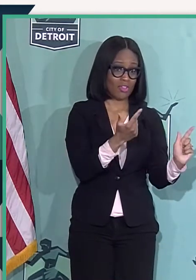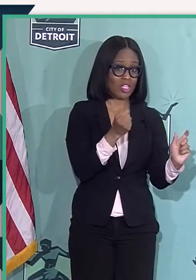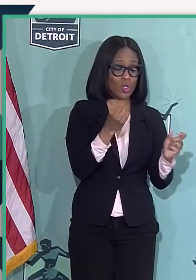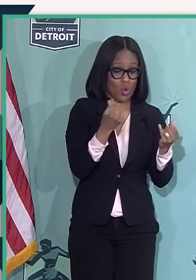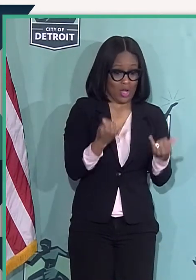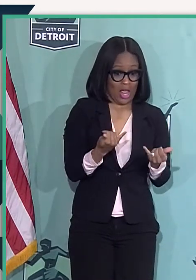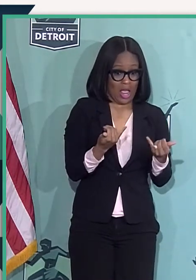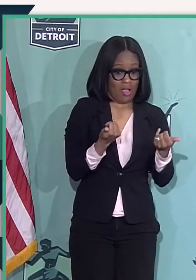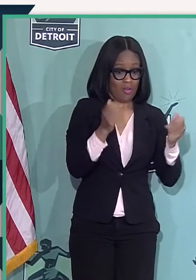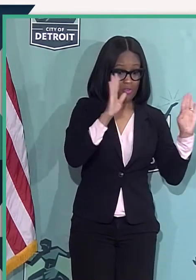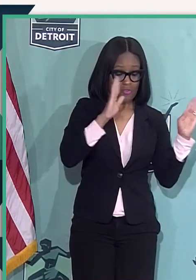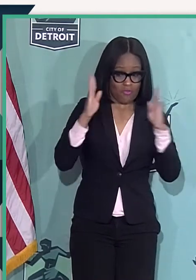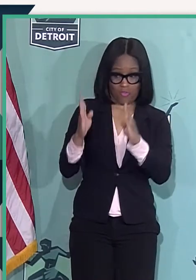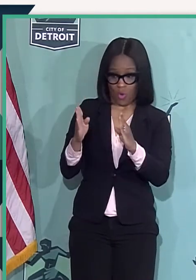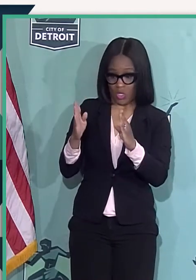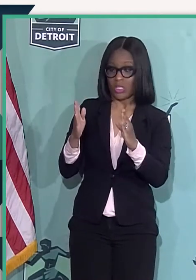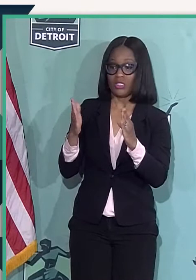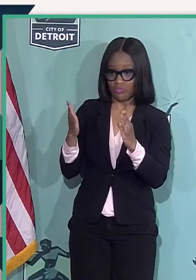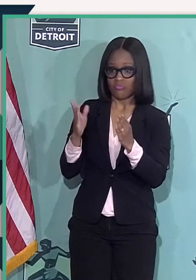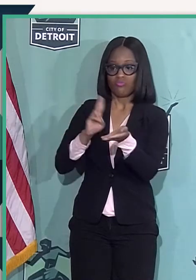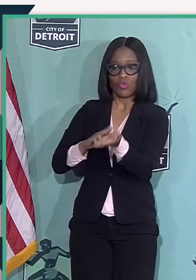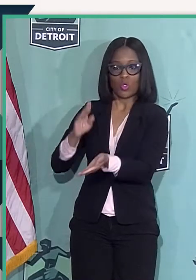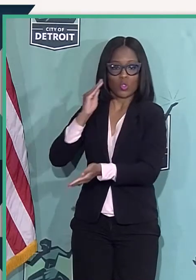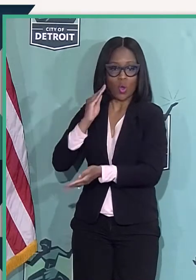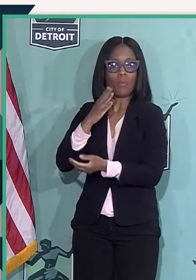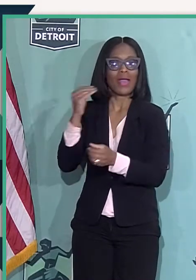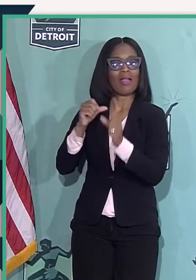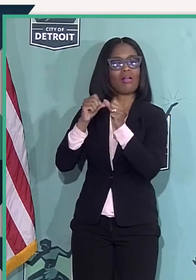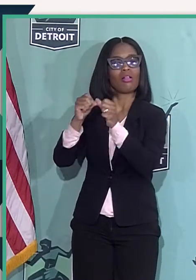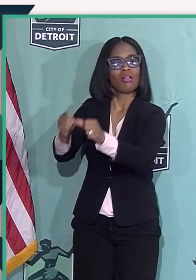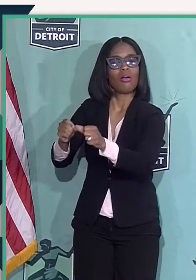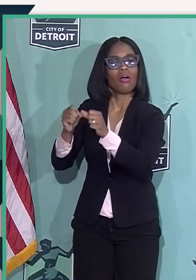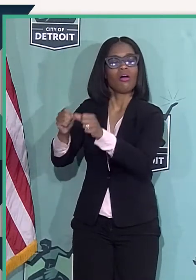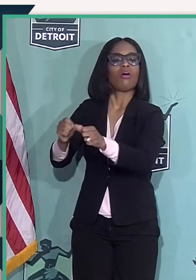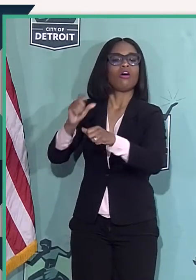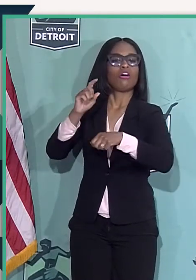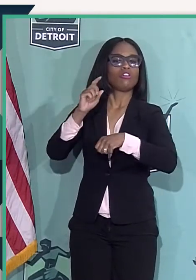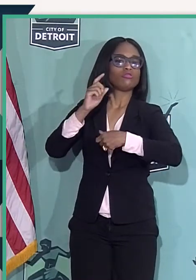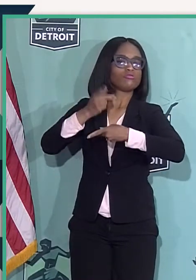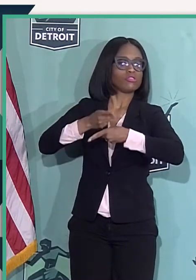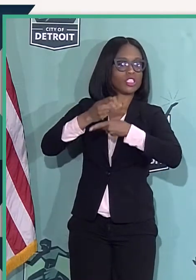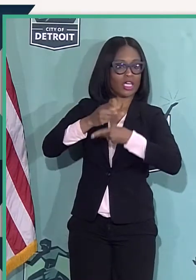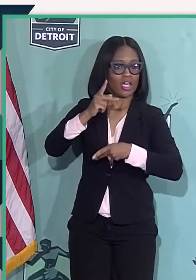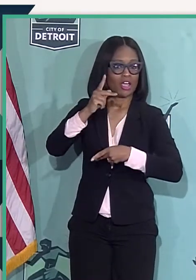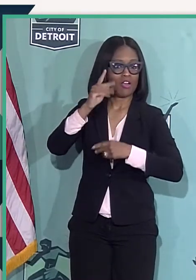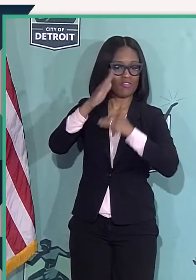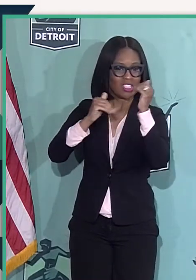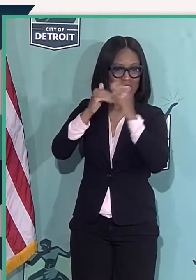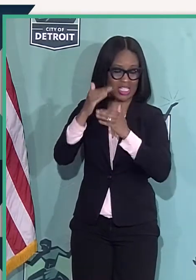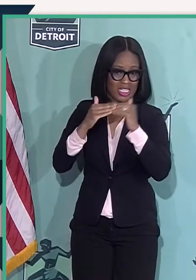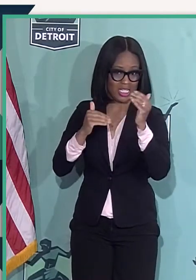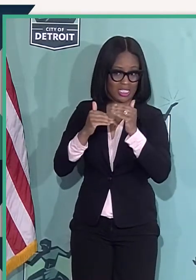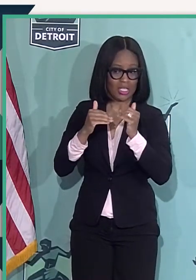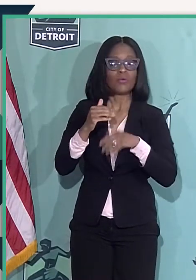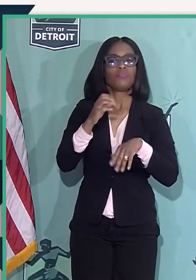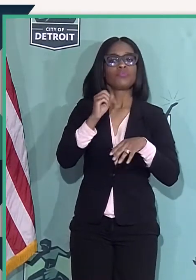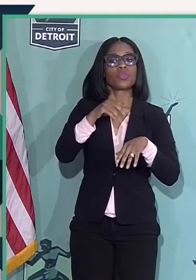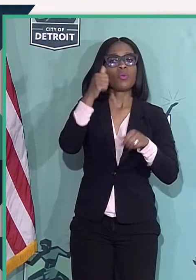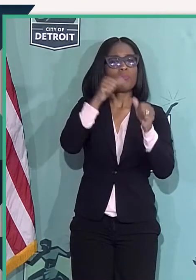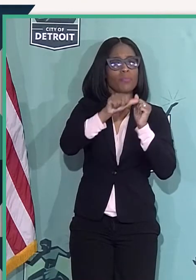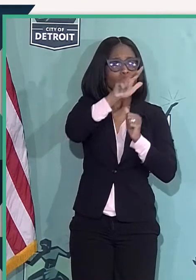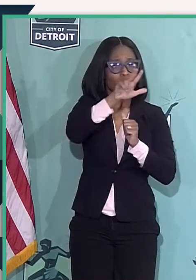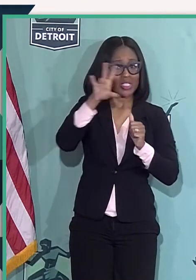and focusing a lot on our nursing homes and long-term care facilities in order to mitigate the virus. Now, recall that there are